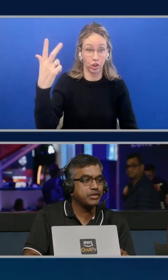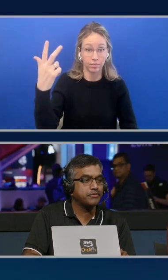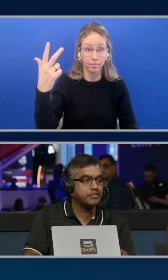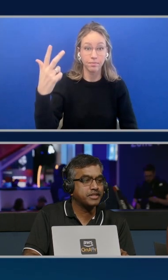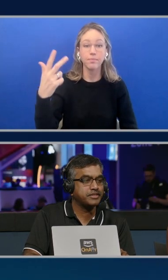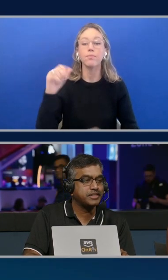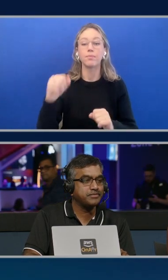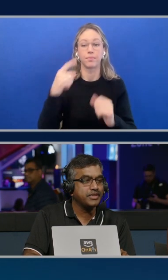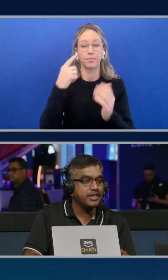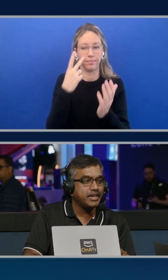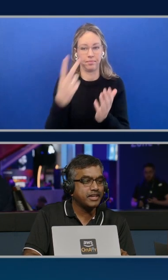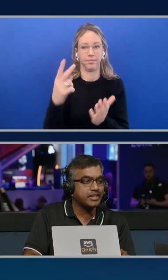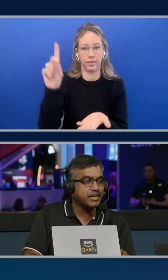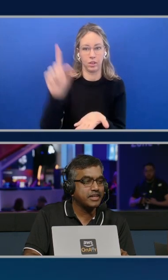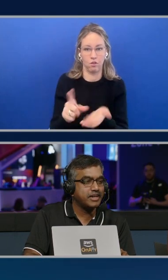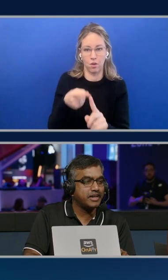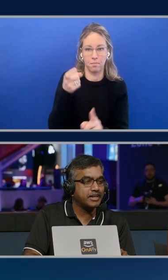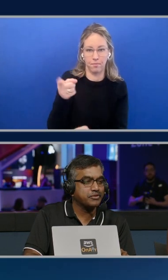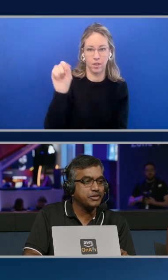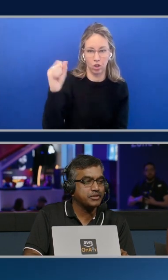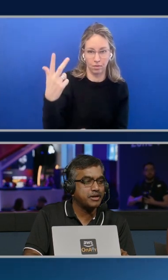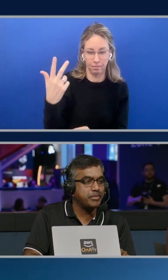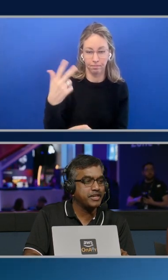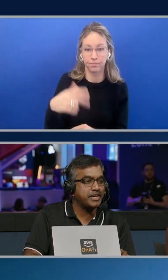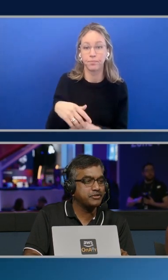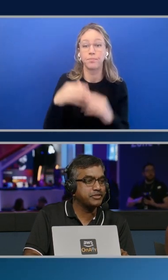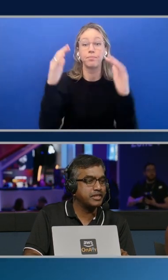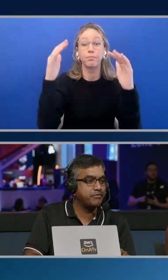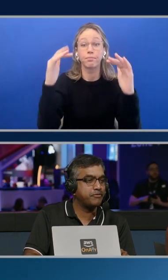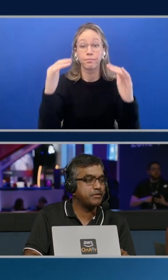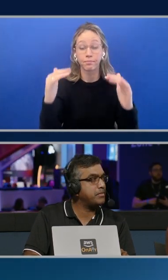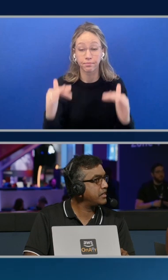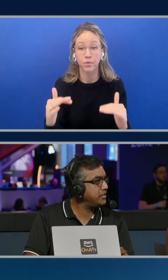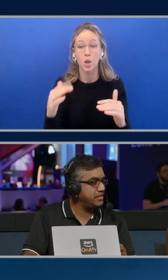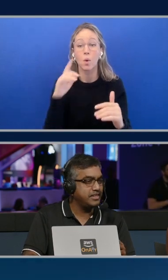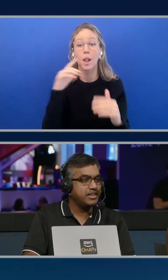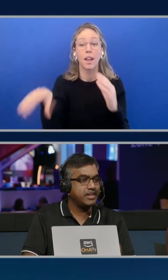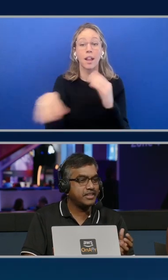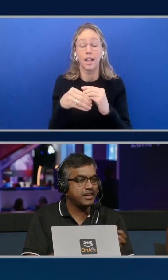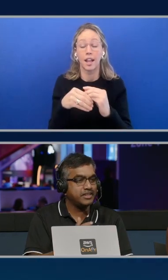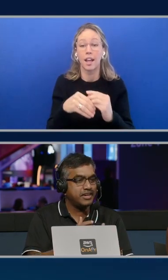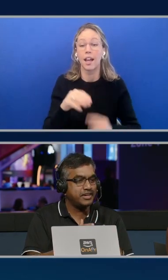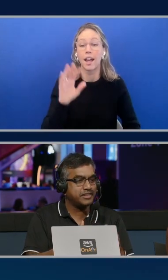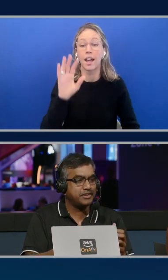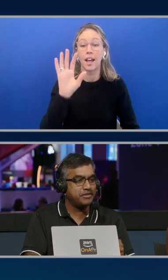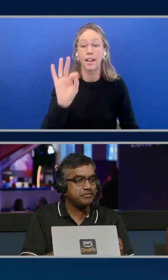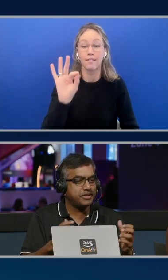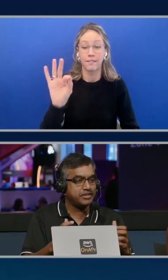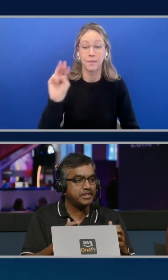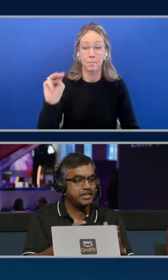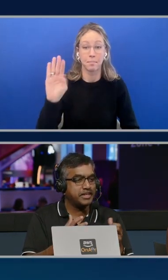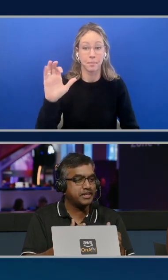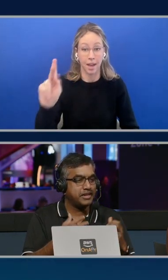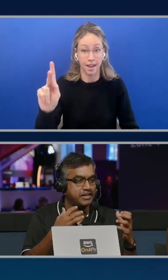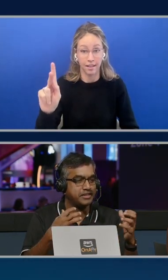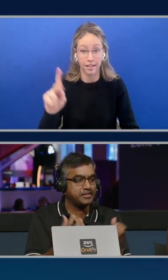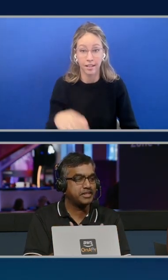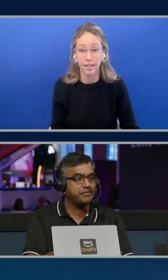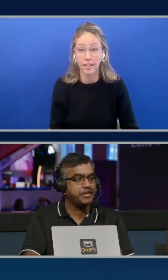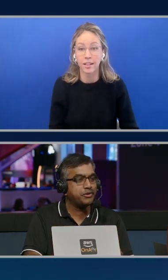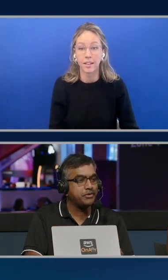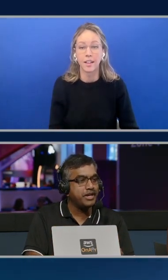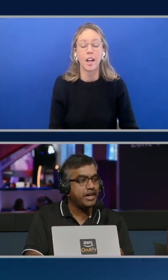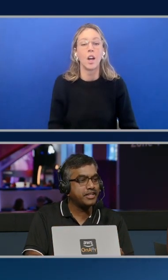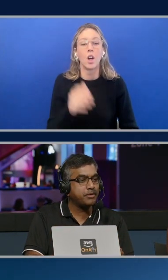it's downloading from the S3. And then it's going to combine that using FFmpeg. Okay. And then create that